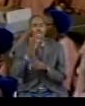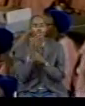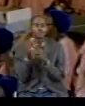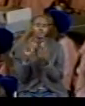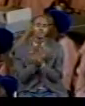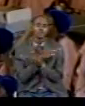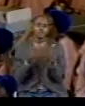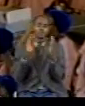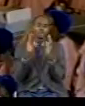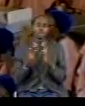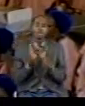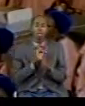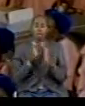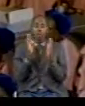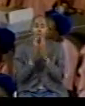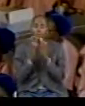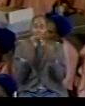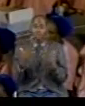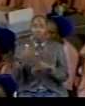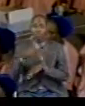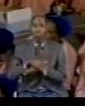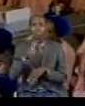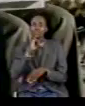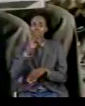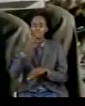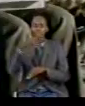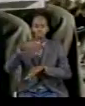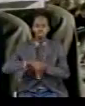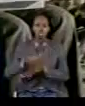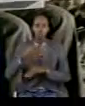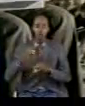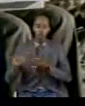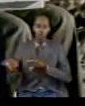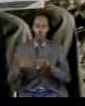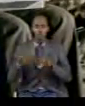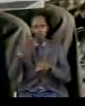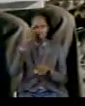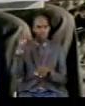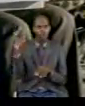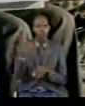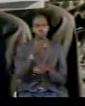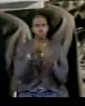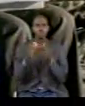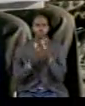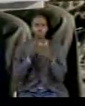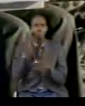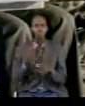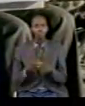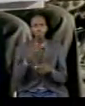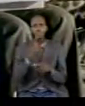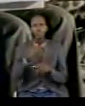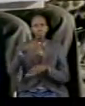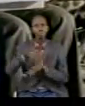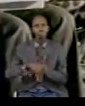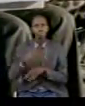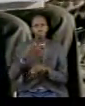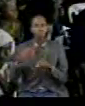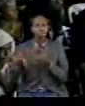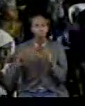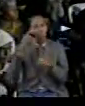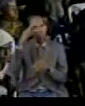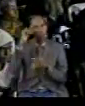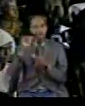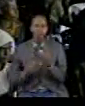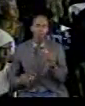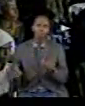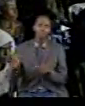Tonight is the night of performance for you. the night of performance for everyone.